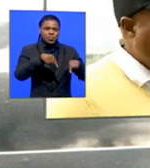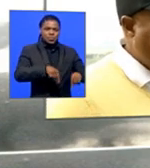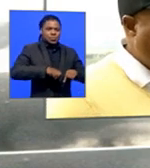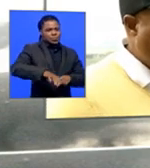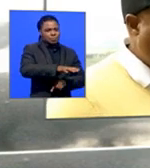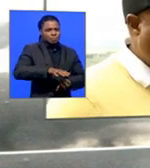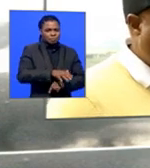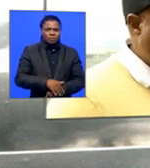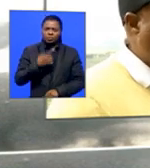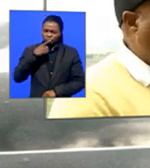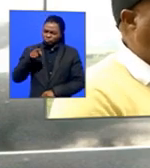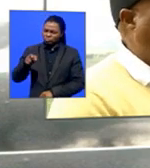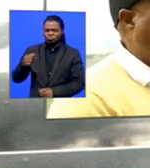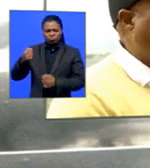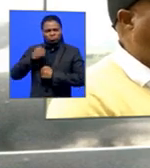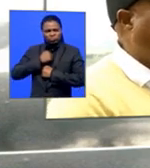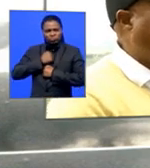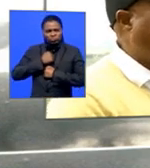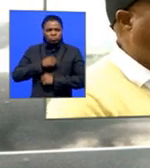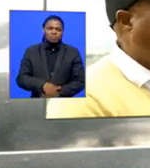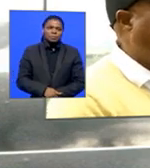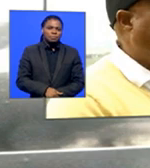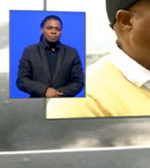and bayamclaima uMandela.